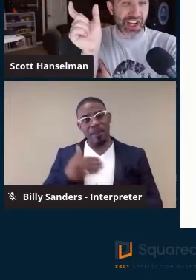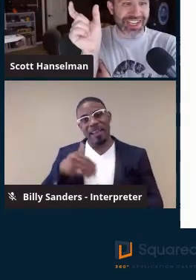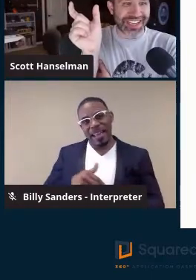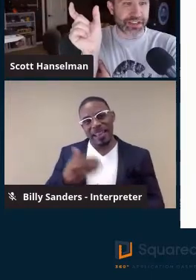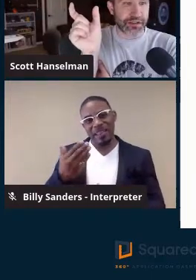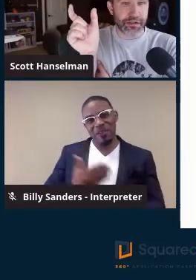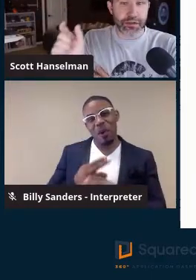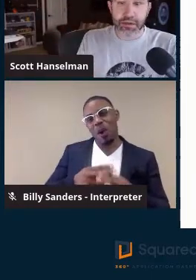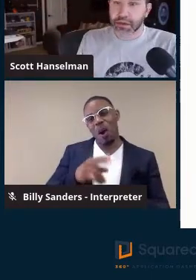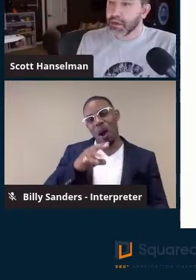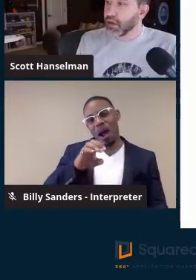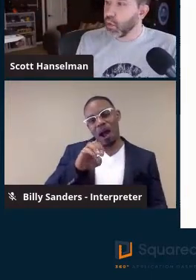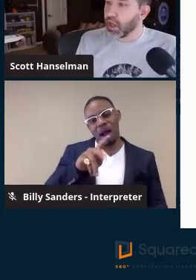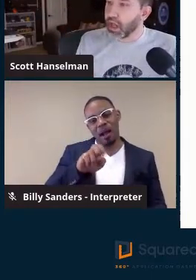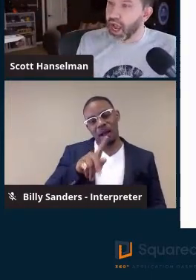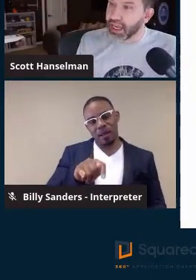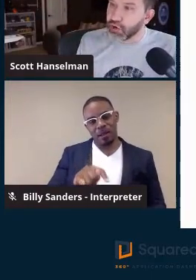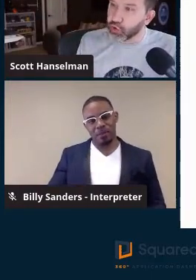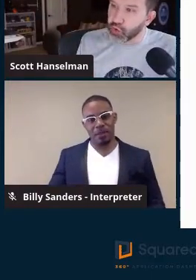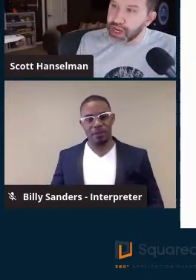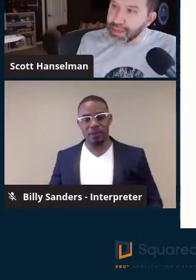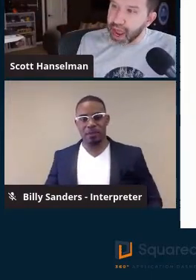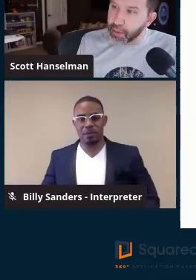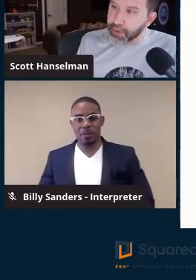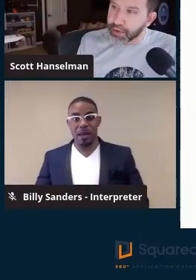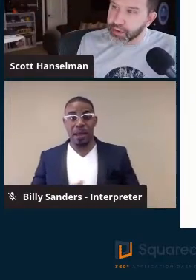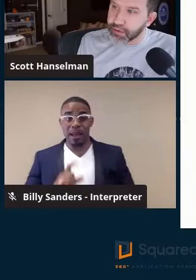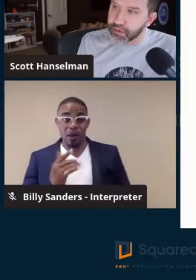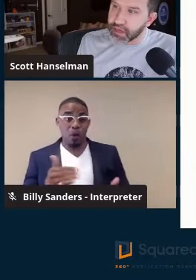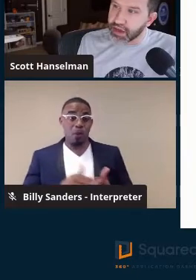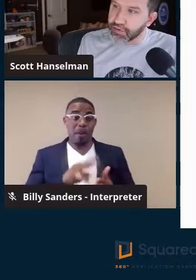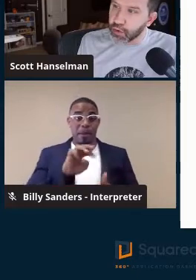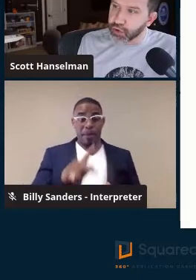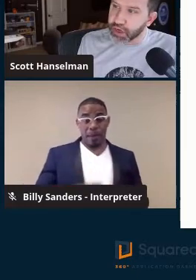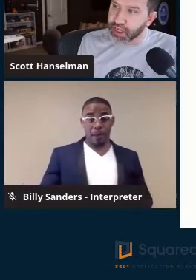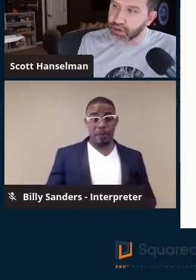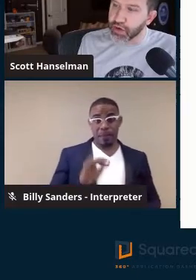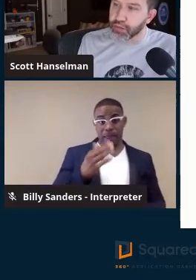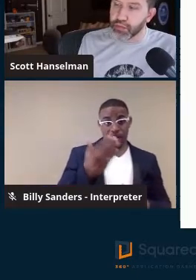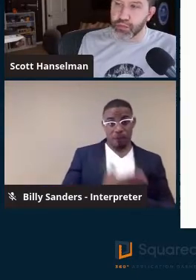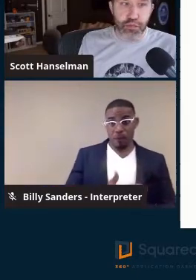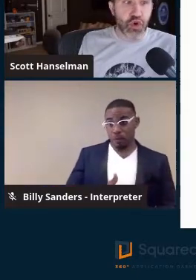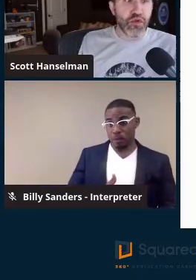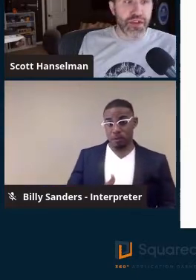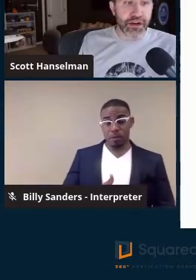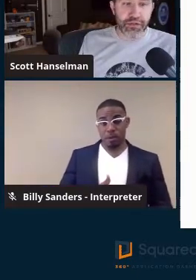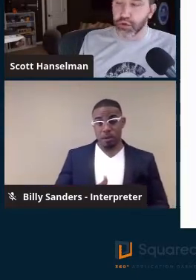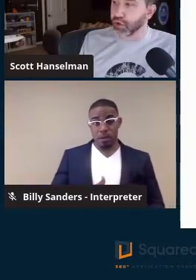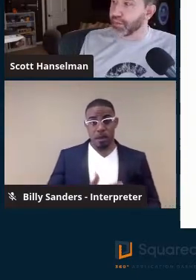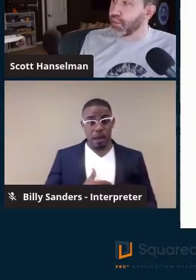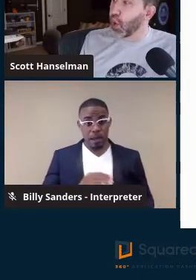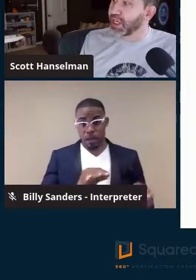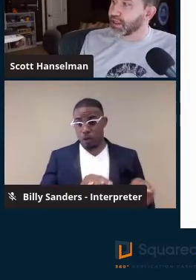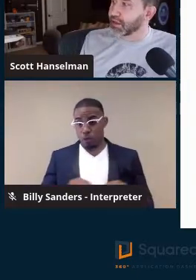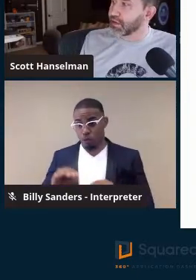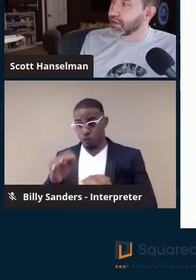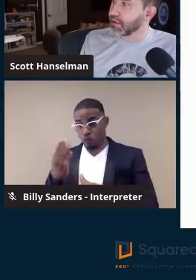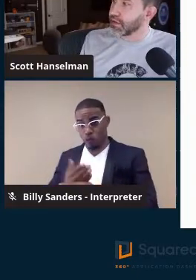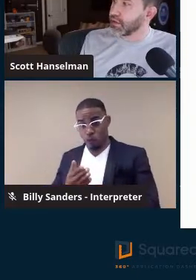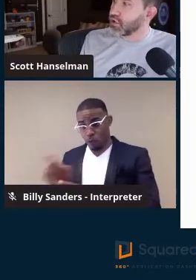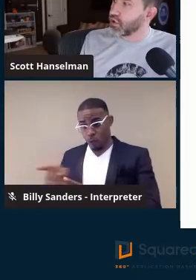called content? Well, I can remap that folder. I can move that folder and point